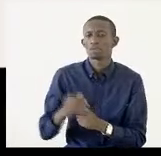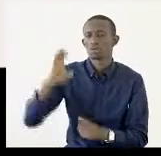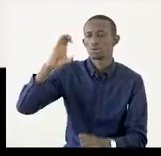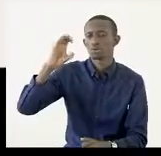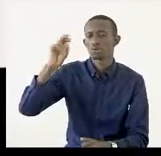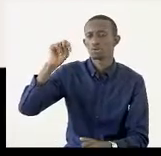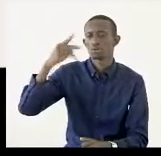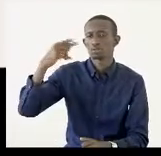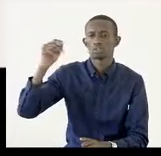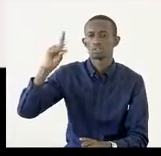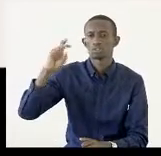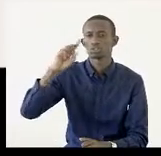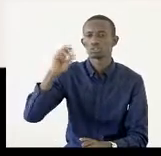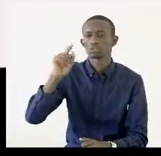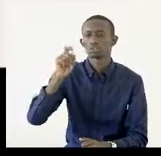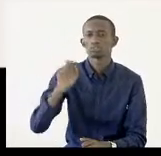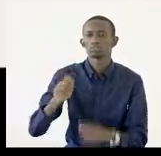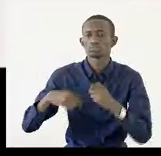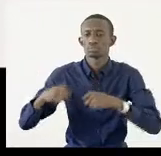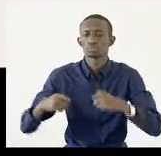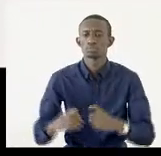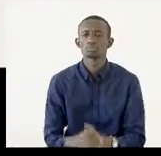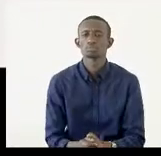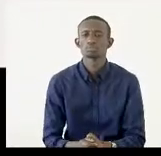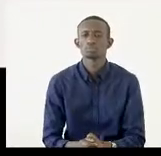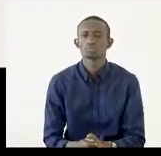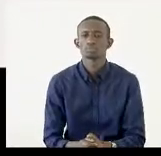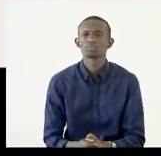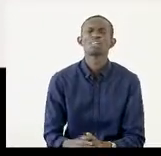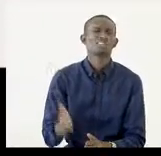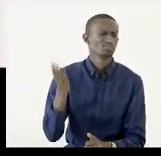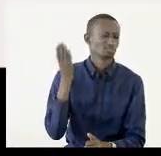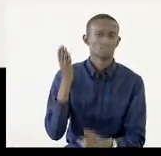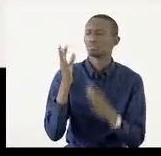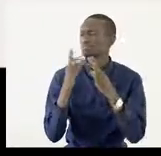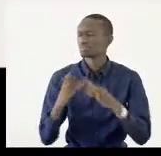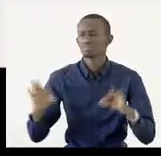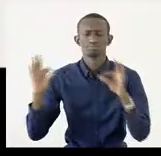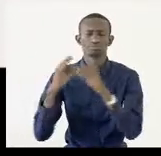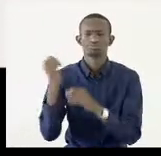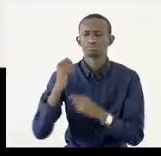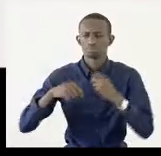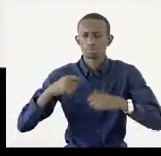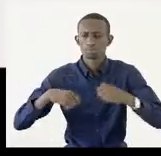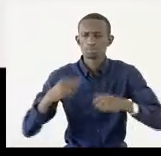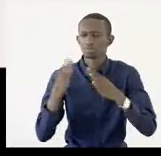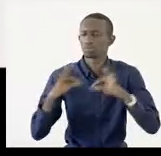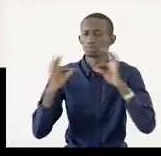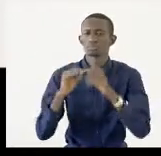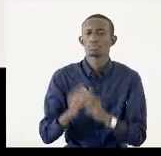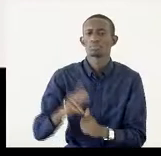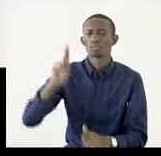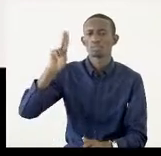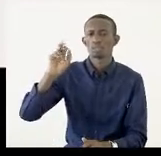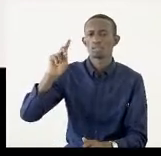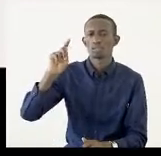reactions. Torrens reagent, very important reaction. Torrens